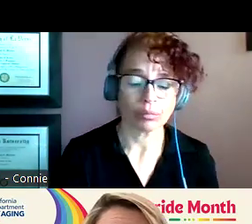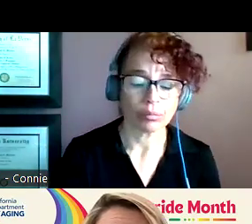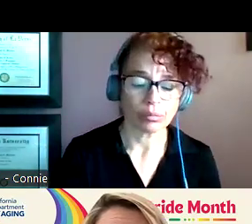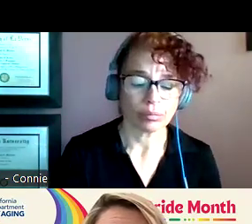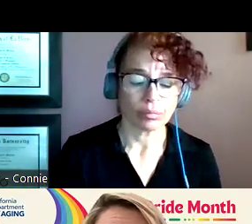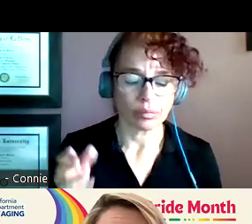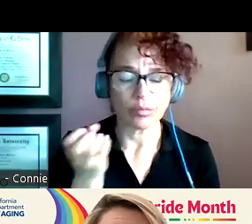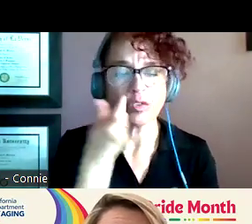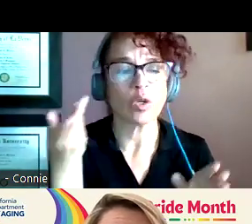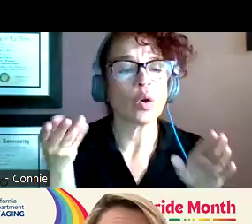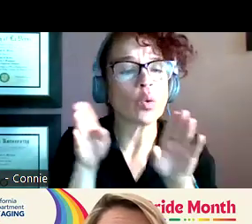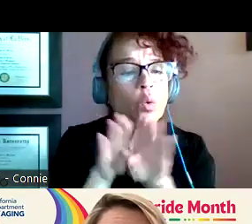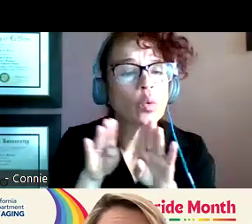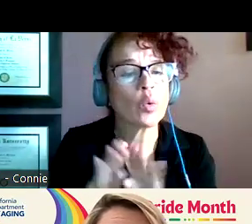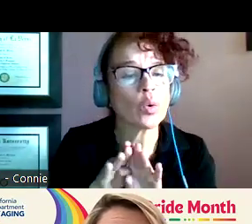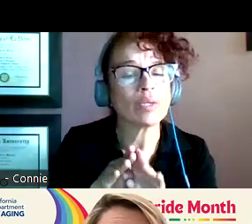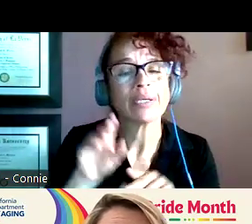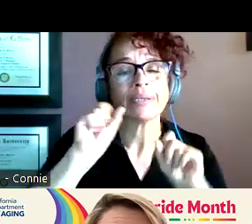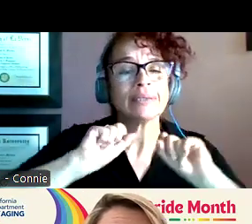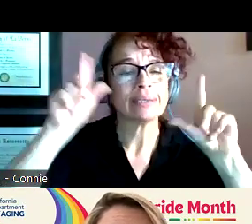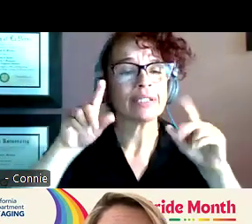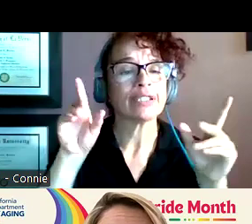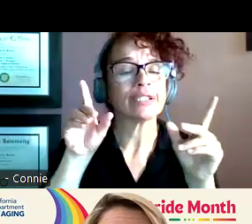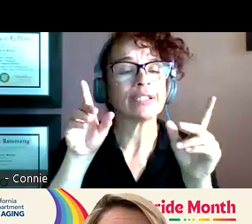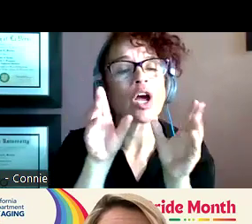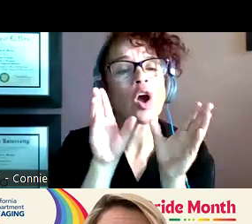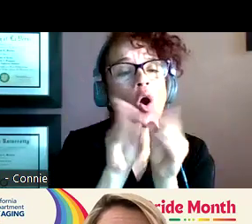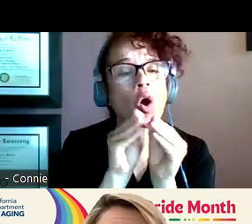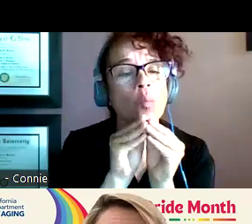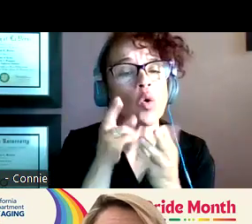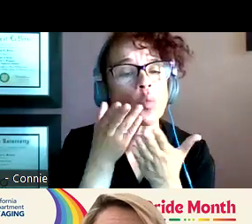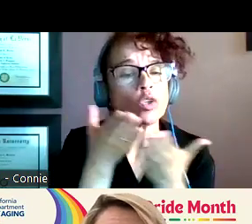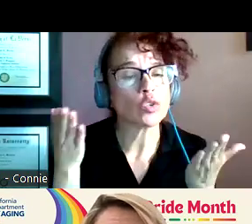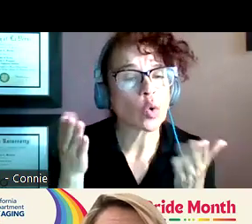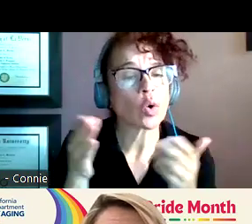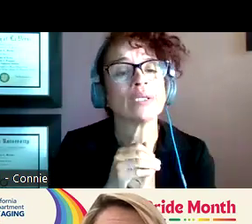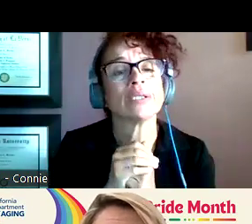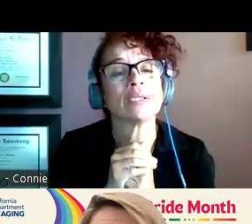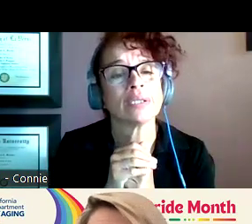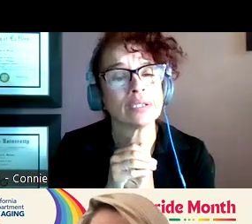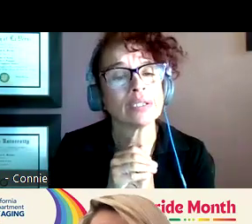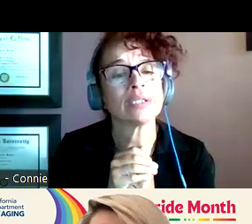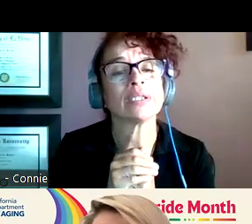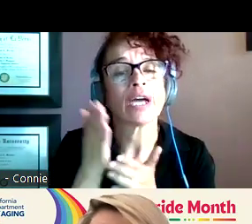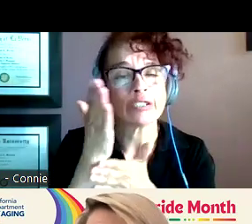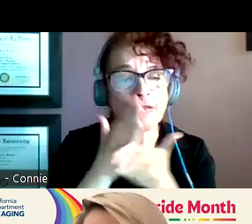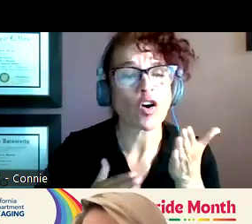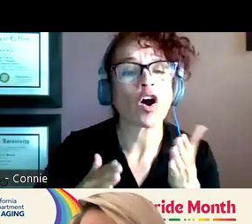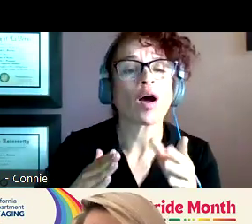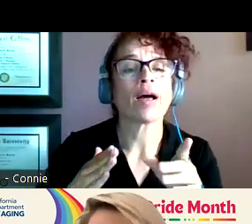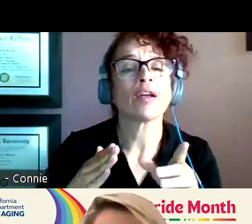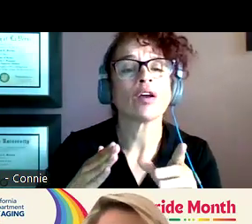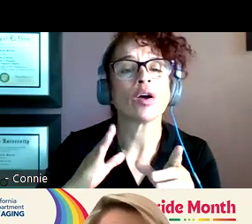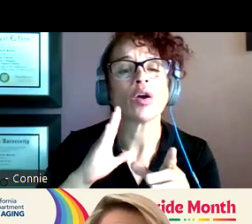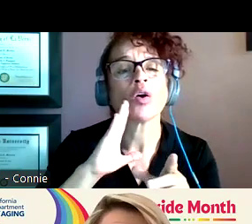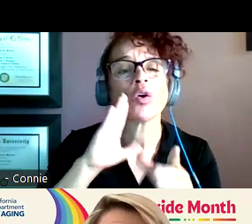a couple of closing slides, our meeting resources, and that'll be a part of the deck.